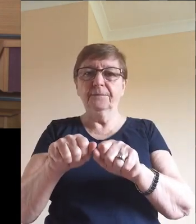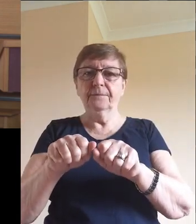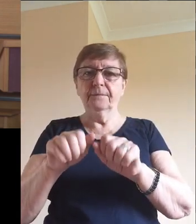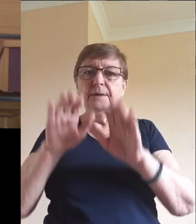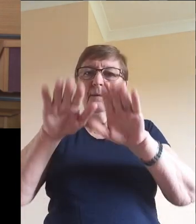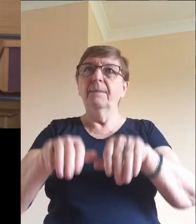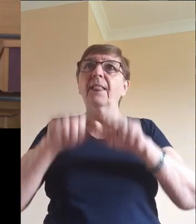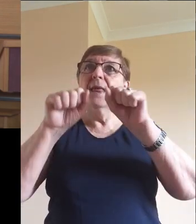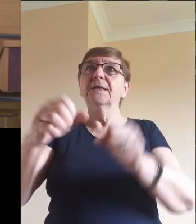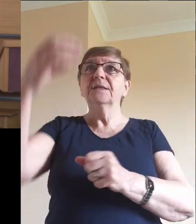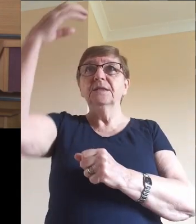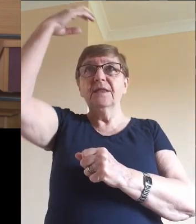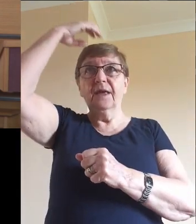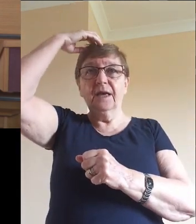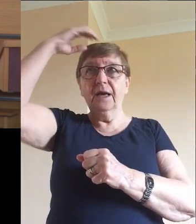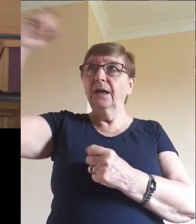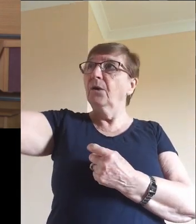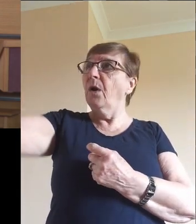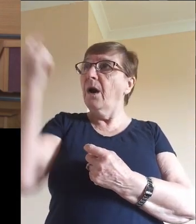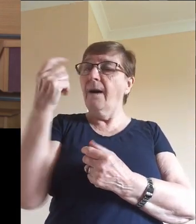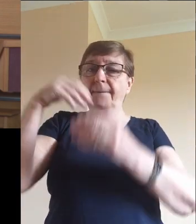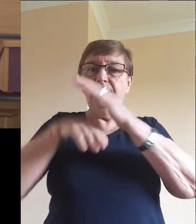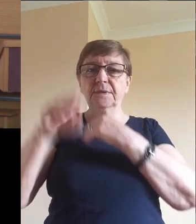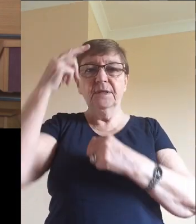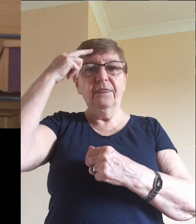Blessed is the King who comes in the name of the Lord.